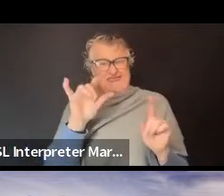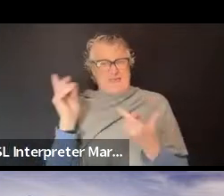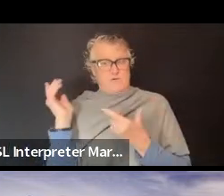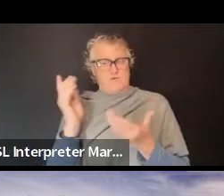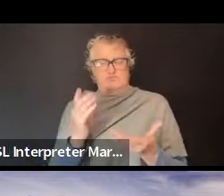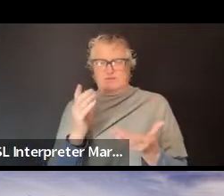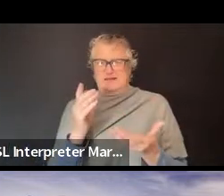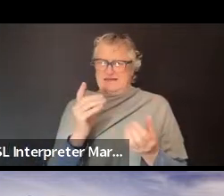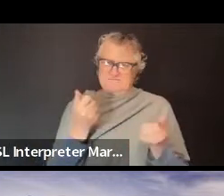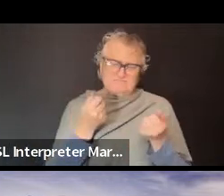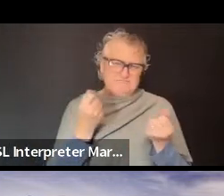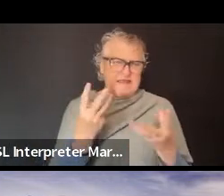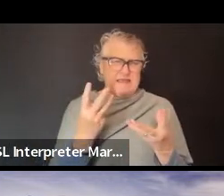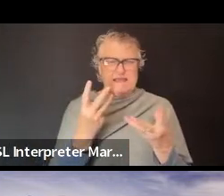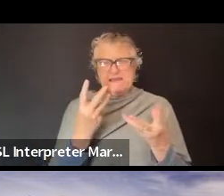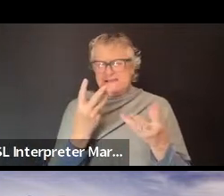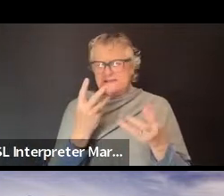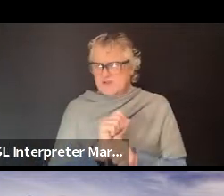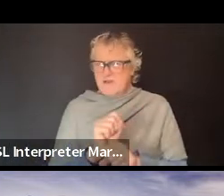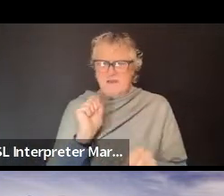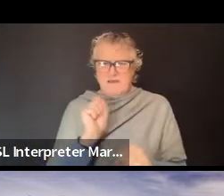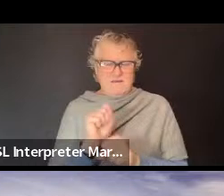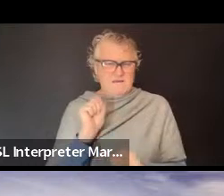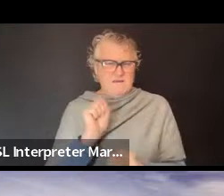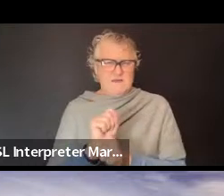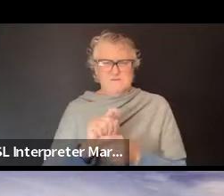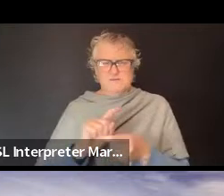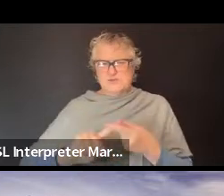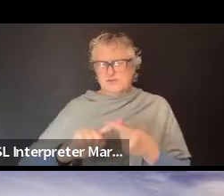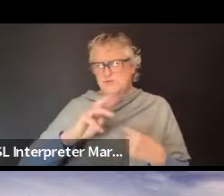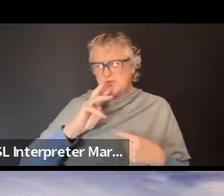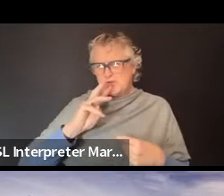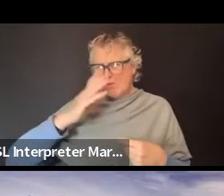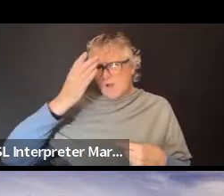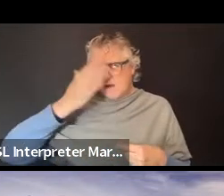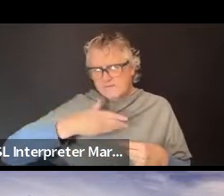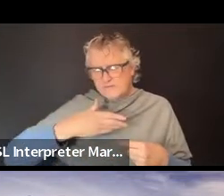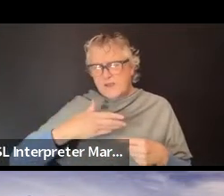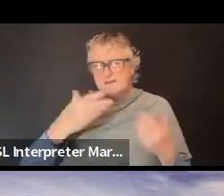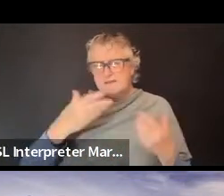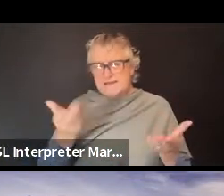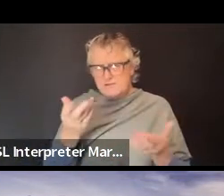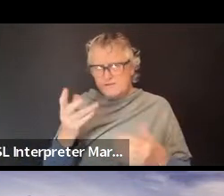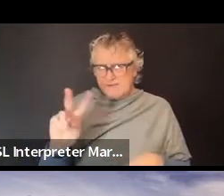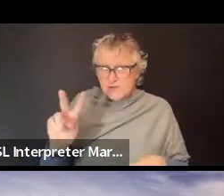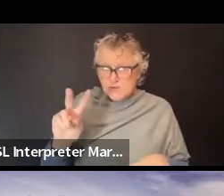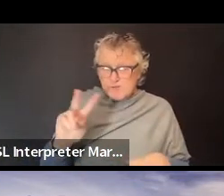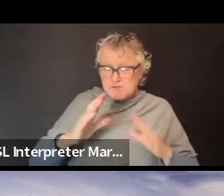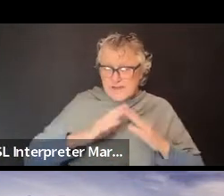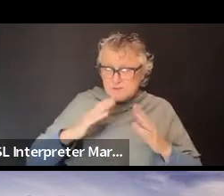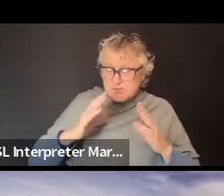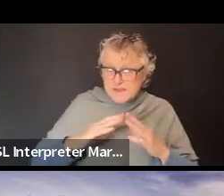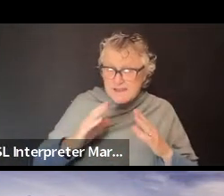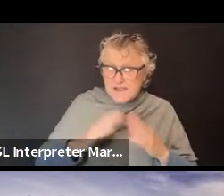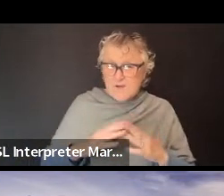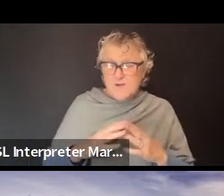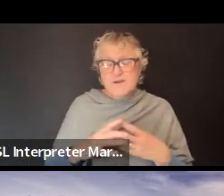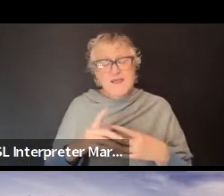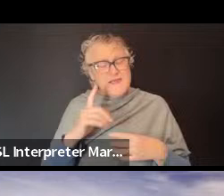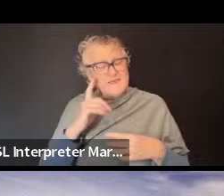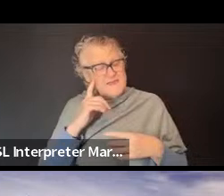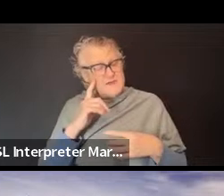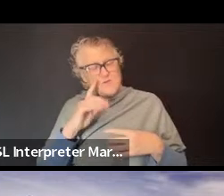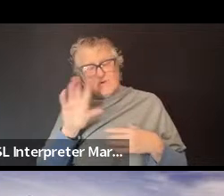waterfront and hopefully a lot more. So very exciting times, and I think everyone is looking forward to a new bridge